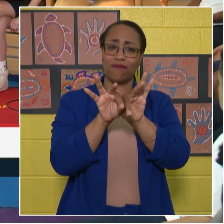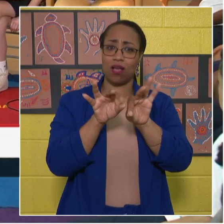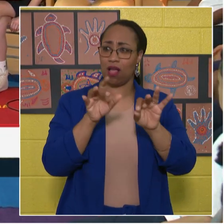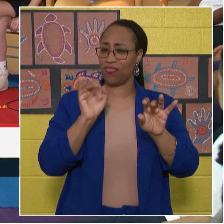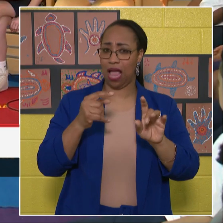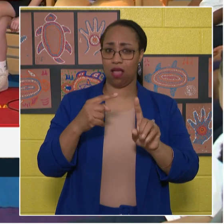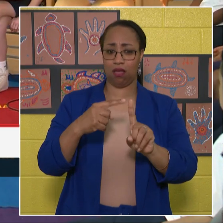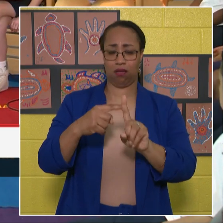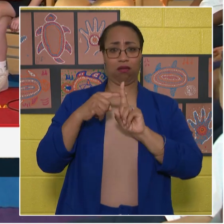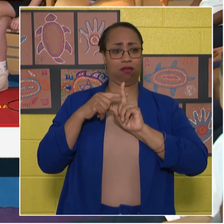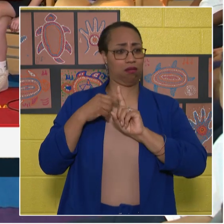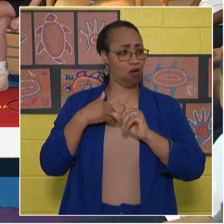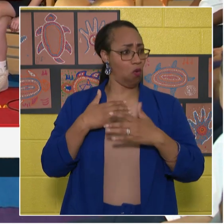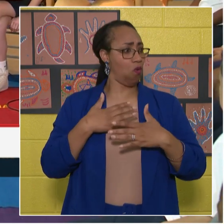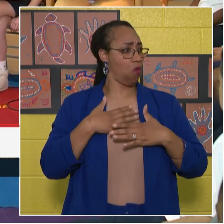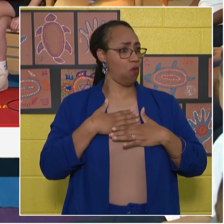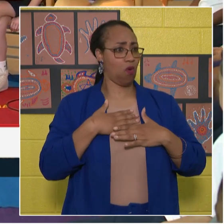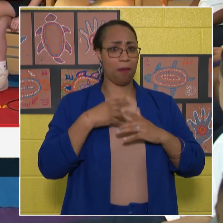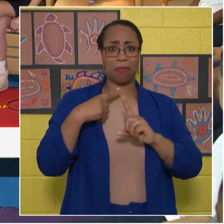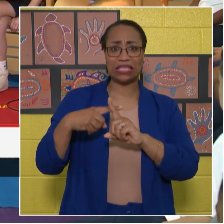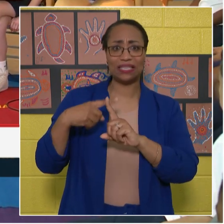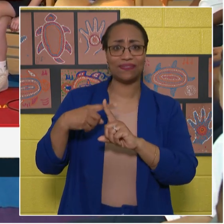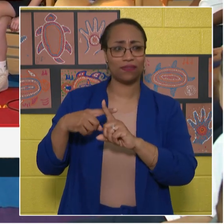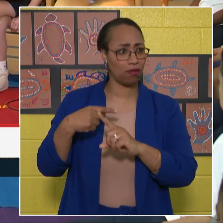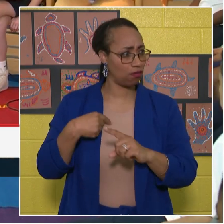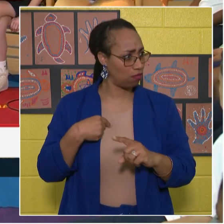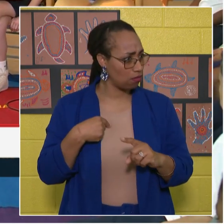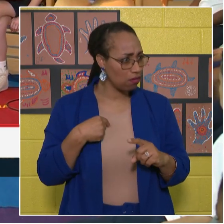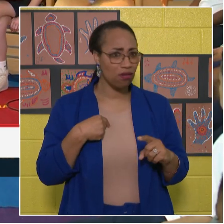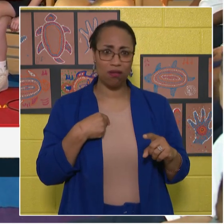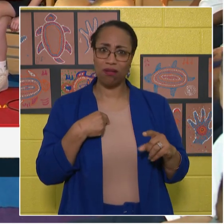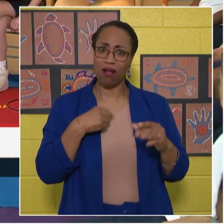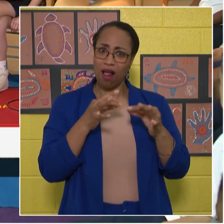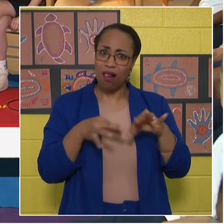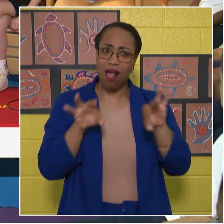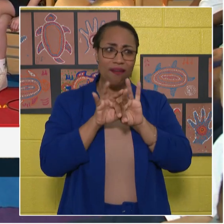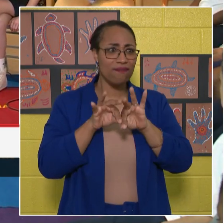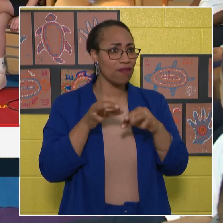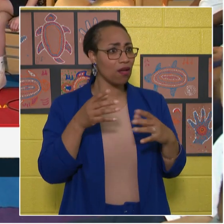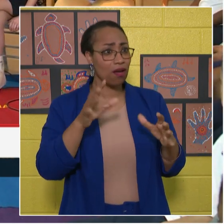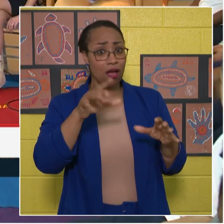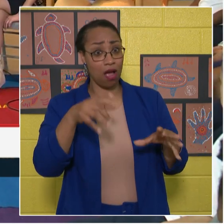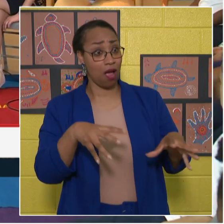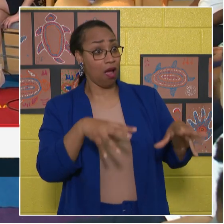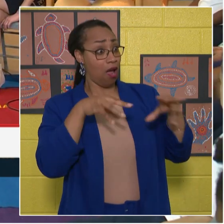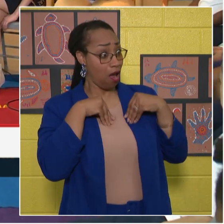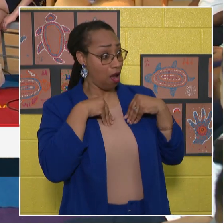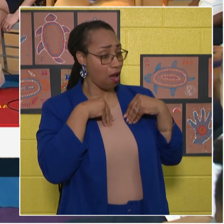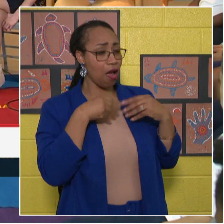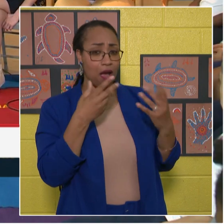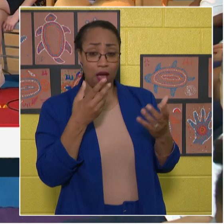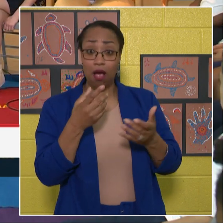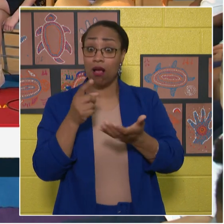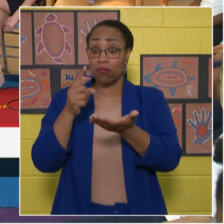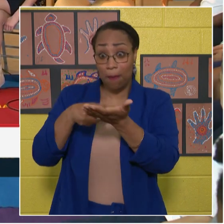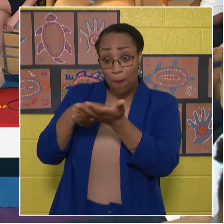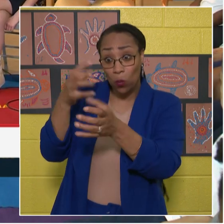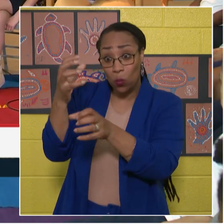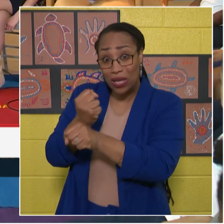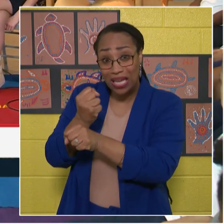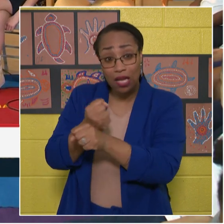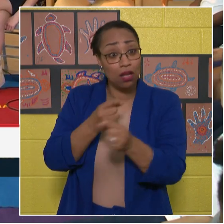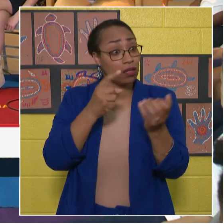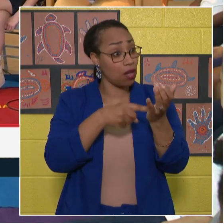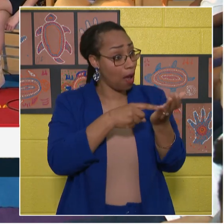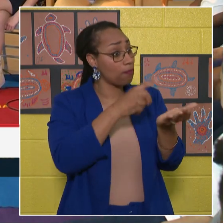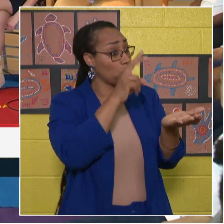take risk. Sometimes you'll win, sometimes you'll lose. But I decided to take a risk and run for public office because I